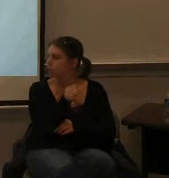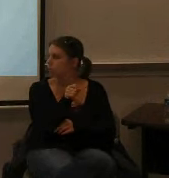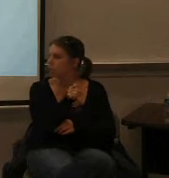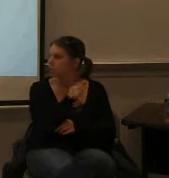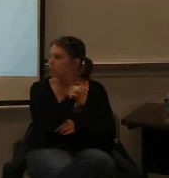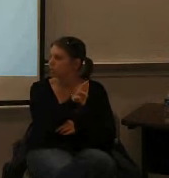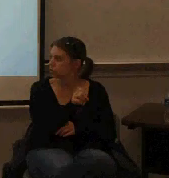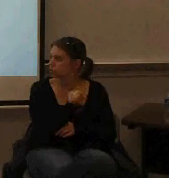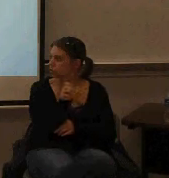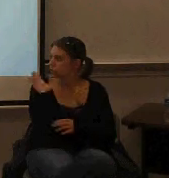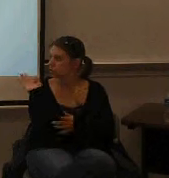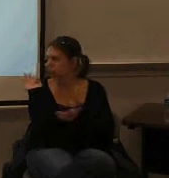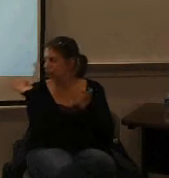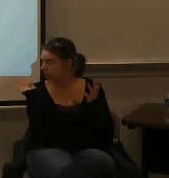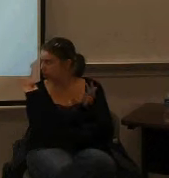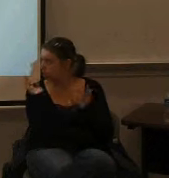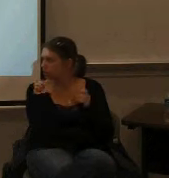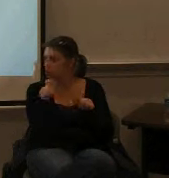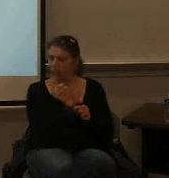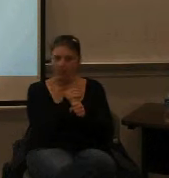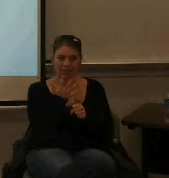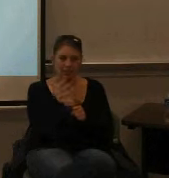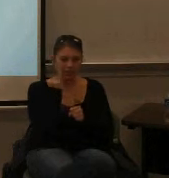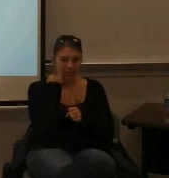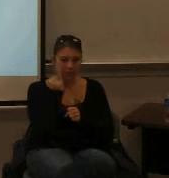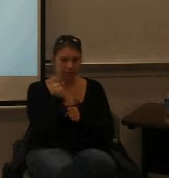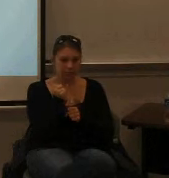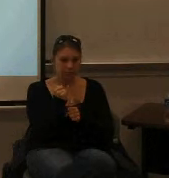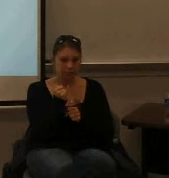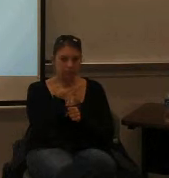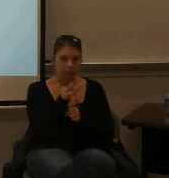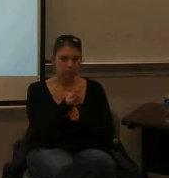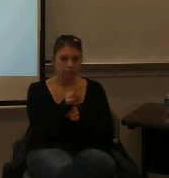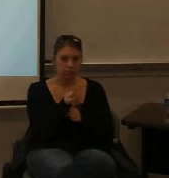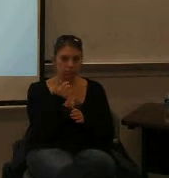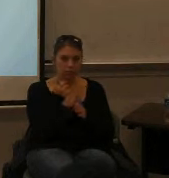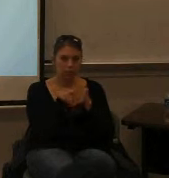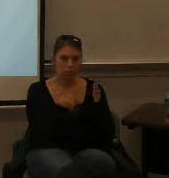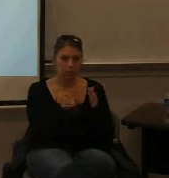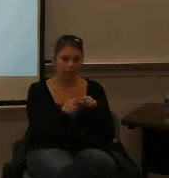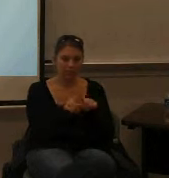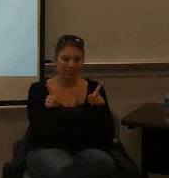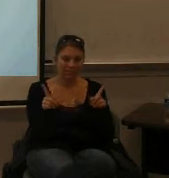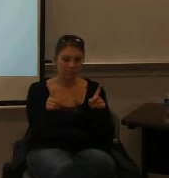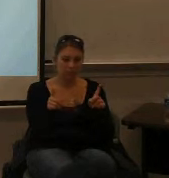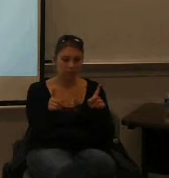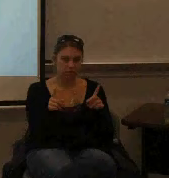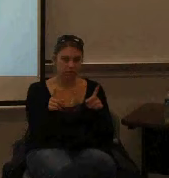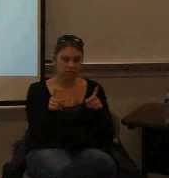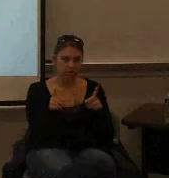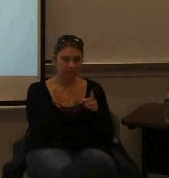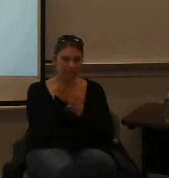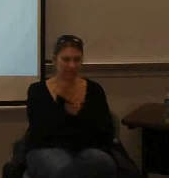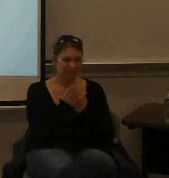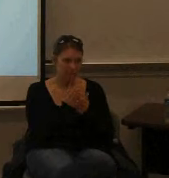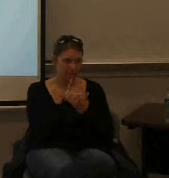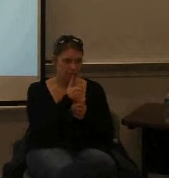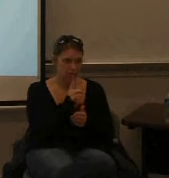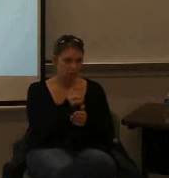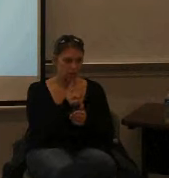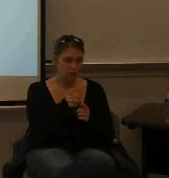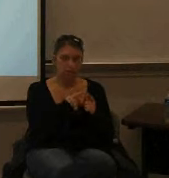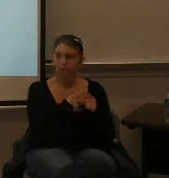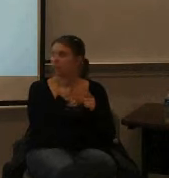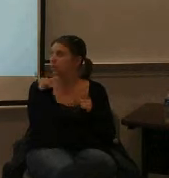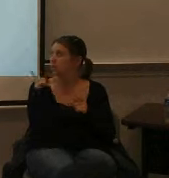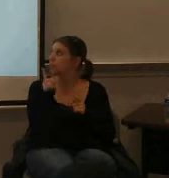pastures are down in here somewhere, so you can get a kind of an idea of what the different aspects are. And